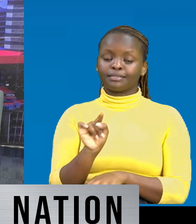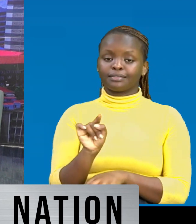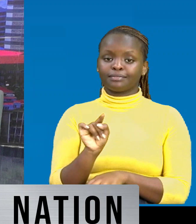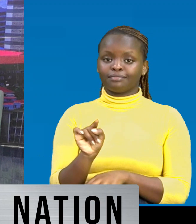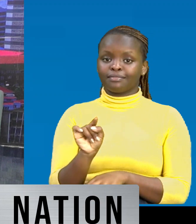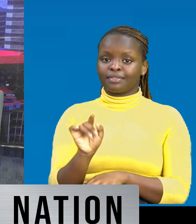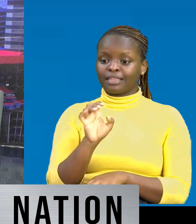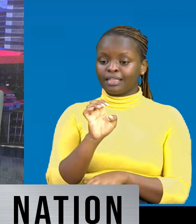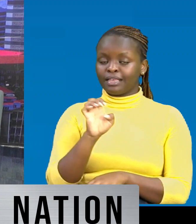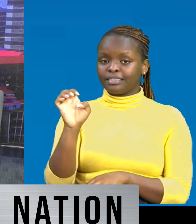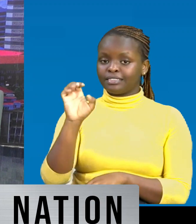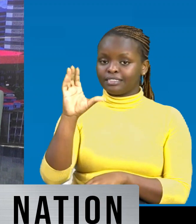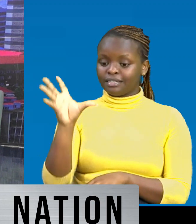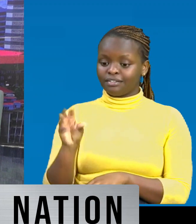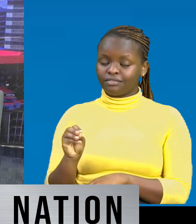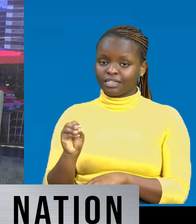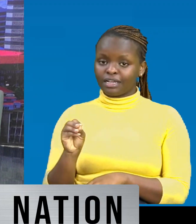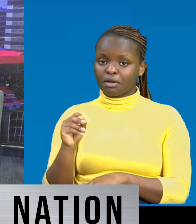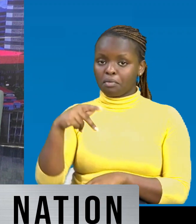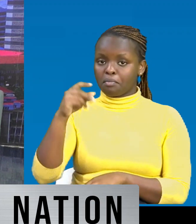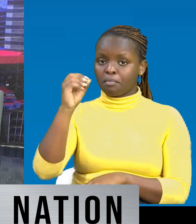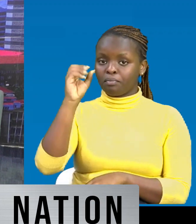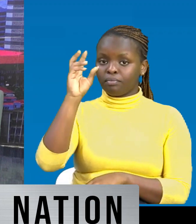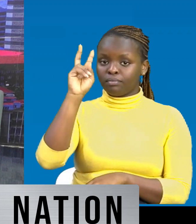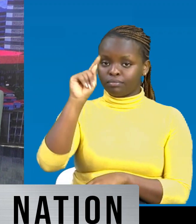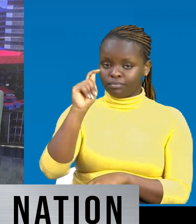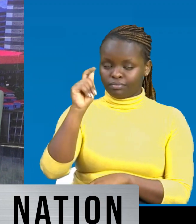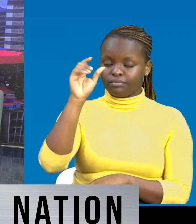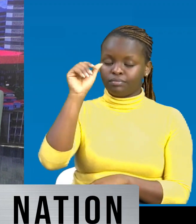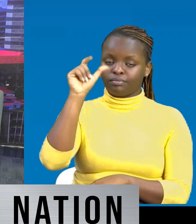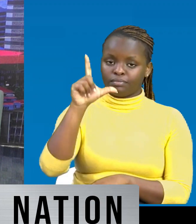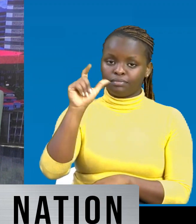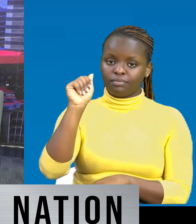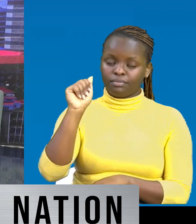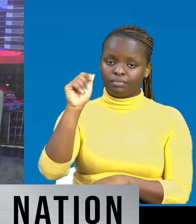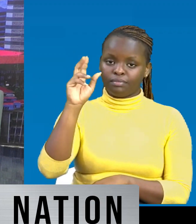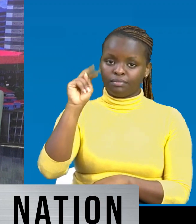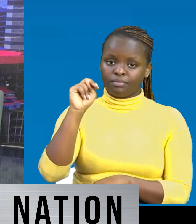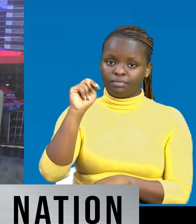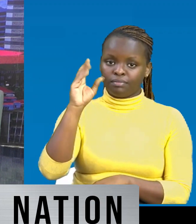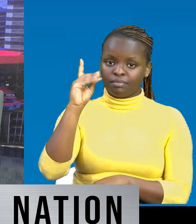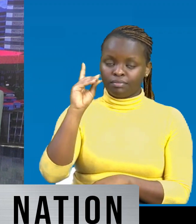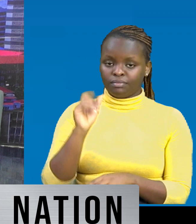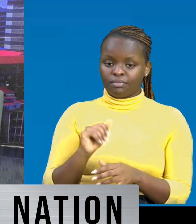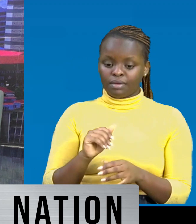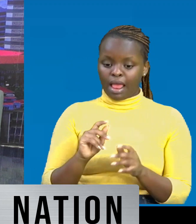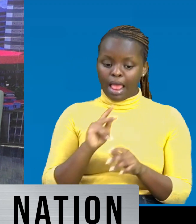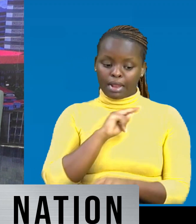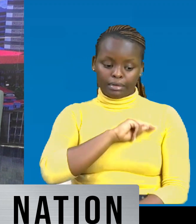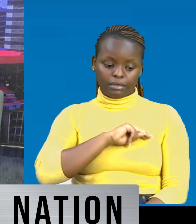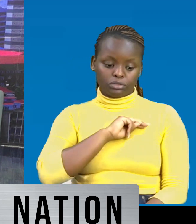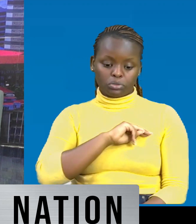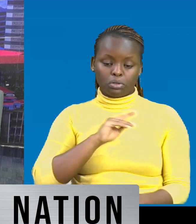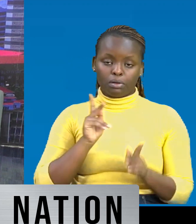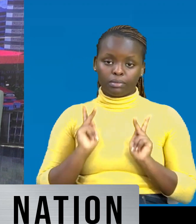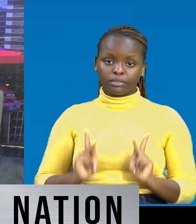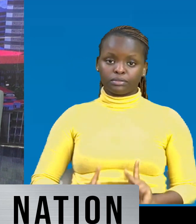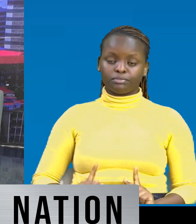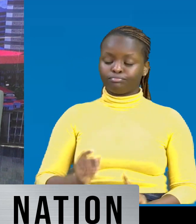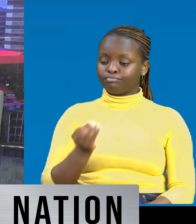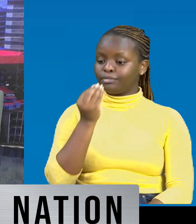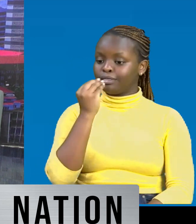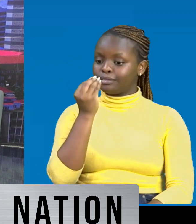Africa Portland Cement is not like you. It's not a person by way of a natural person. They don't have to